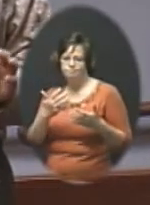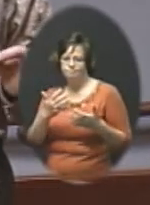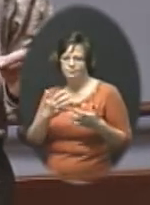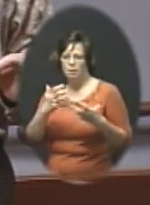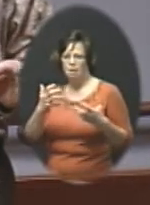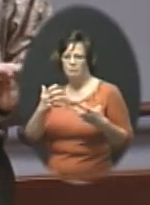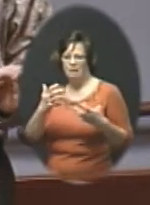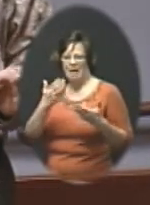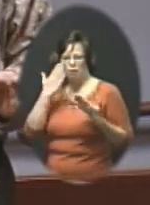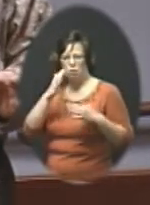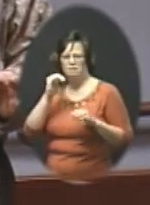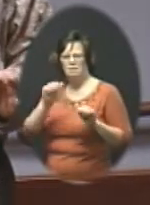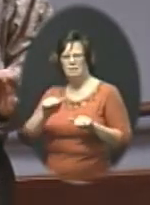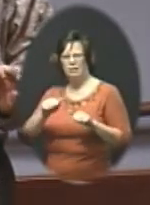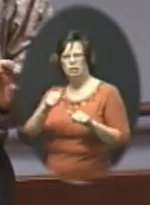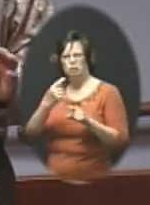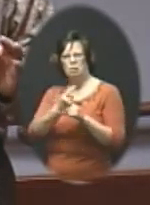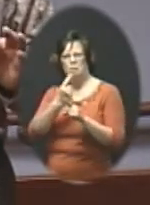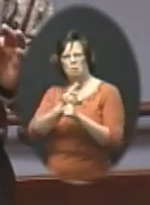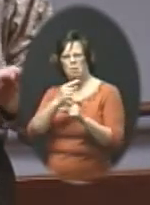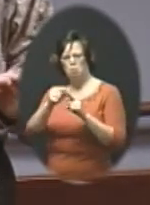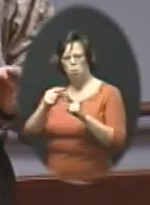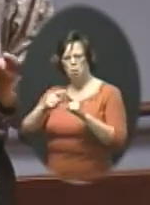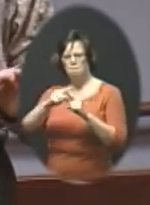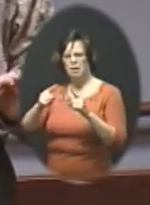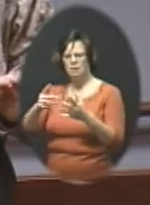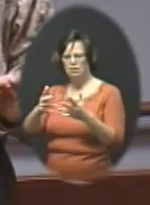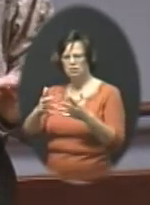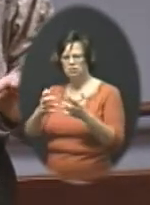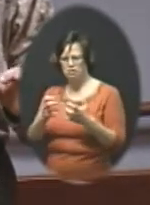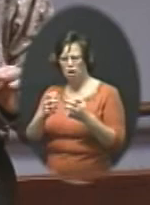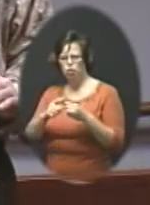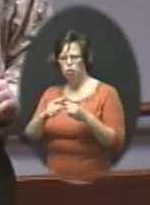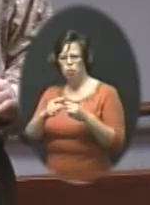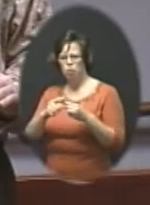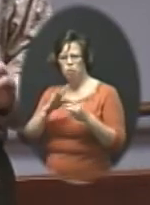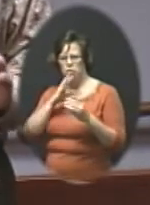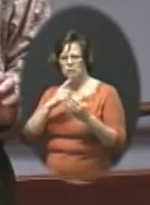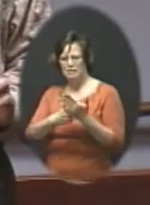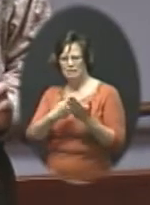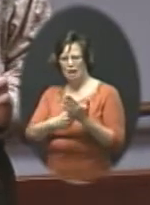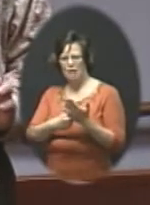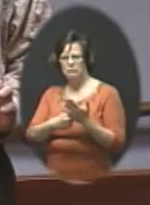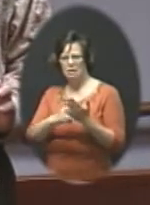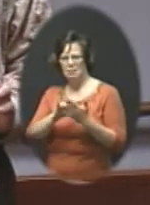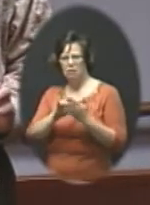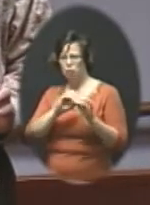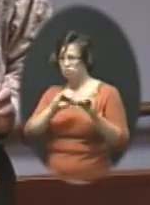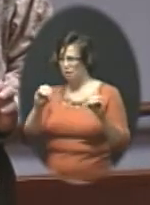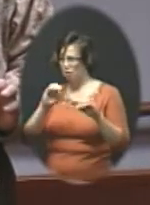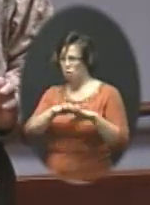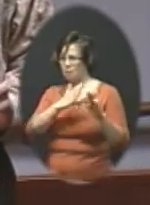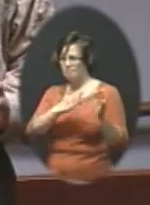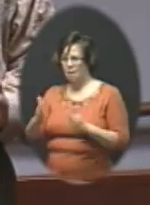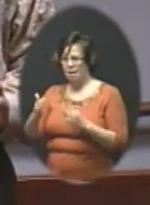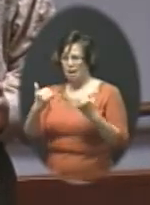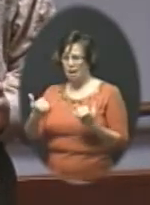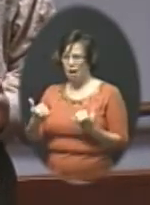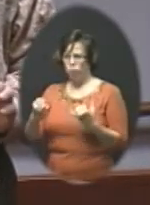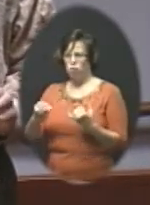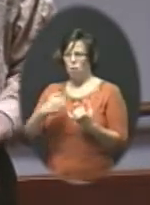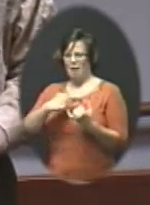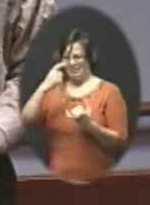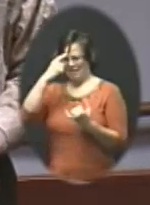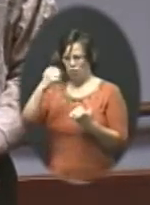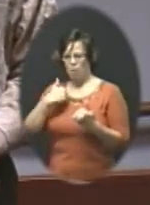ability, or I don't know if ability is the right word, but at least desire to address the issue, recognizing that there's nothing on the plan now. And so